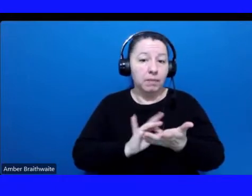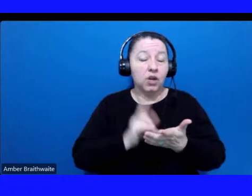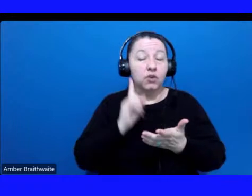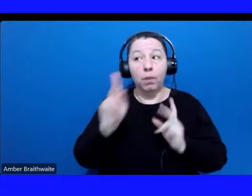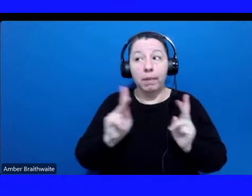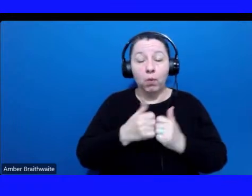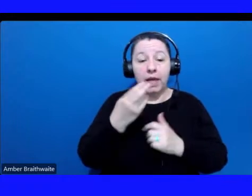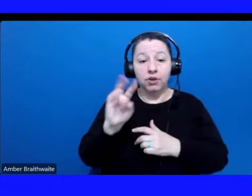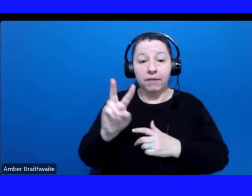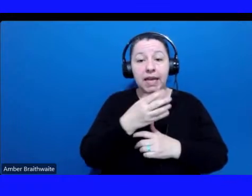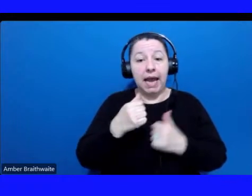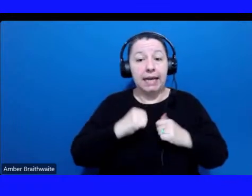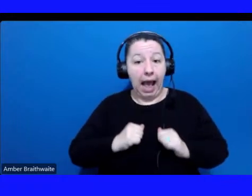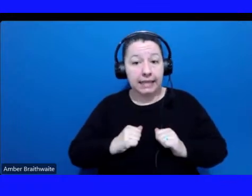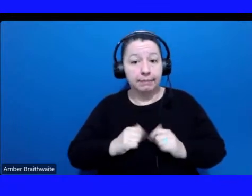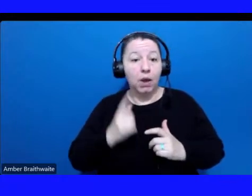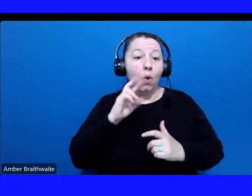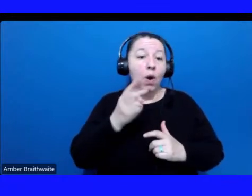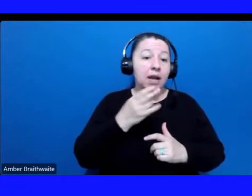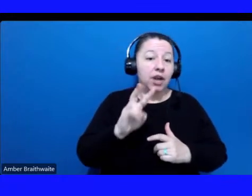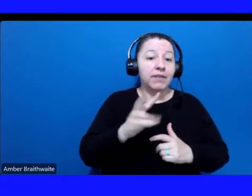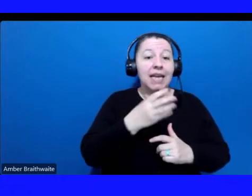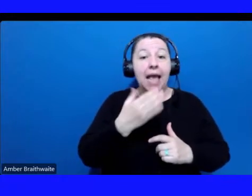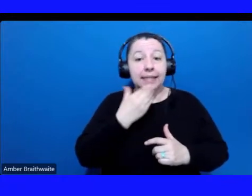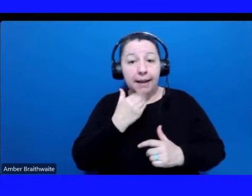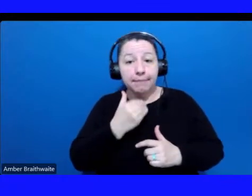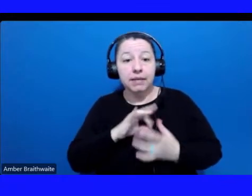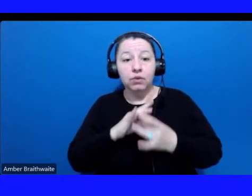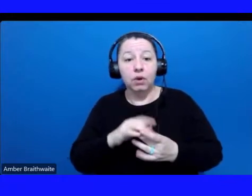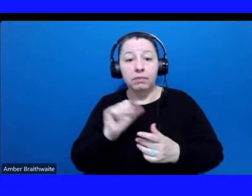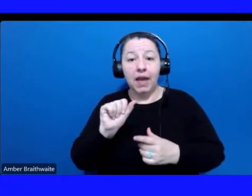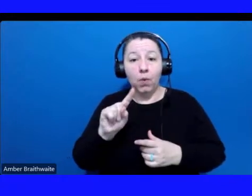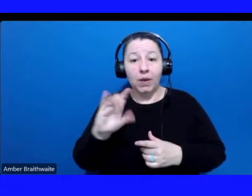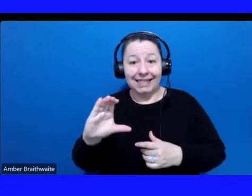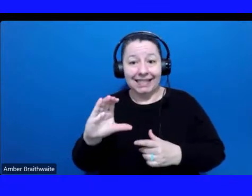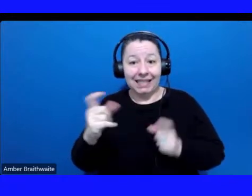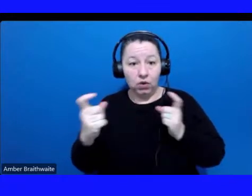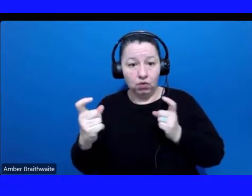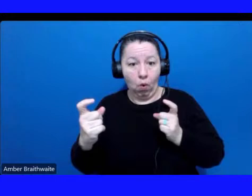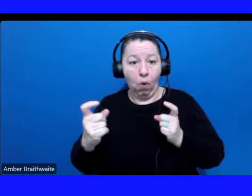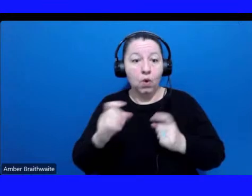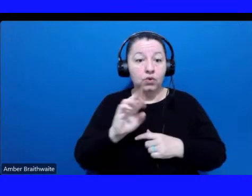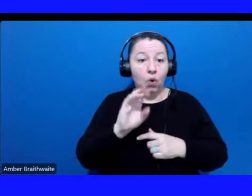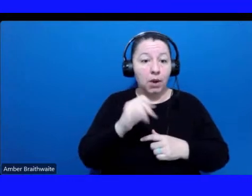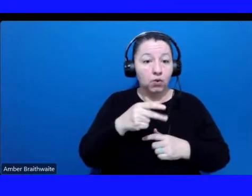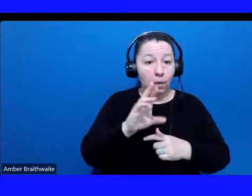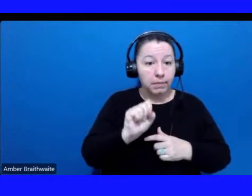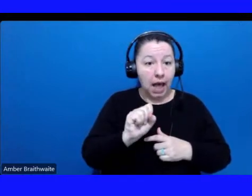adjourned. I thank you for your time. Thank you. Thank you. Thank you.